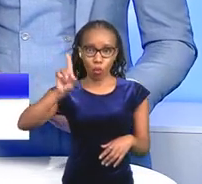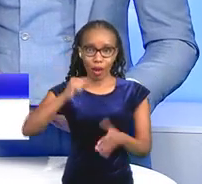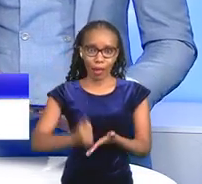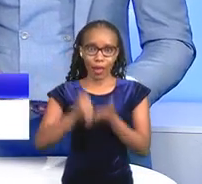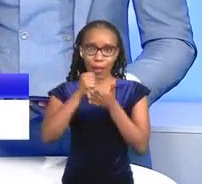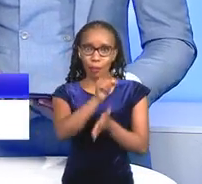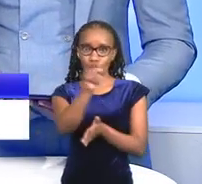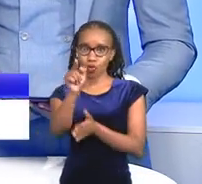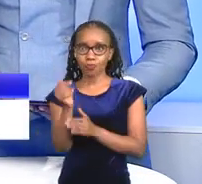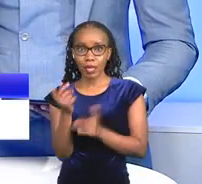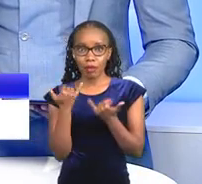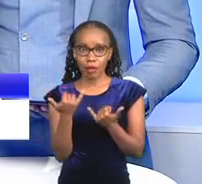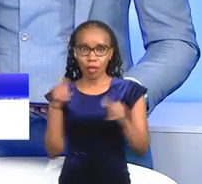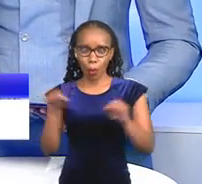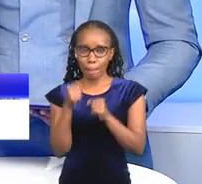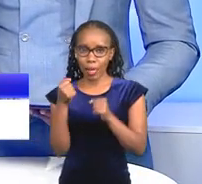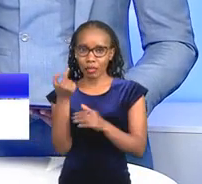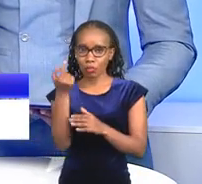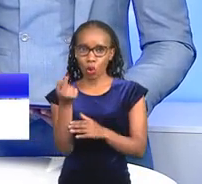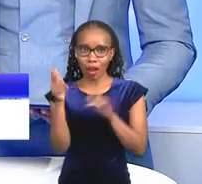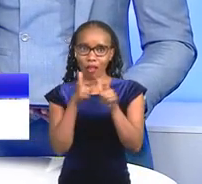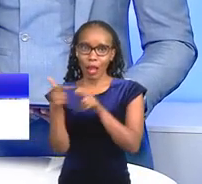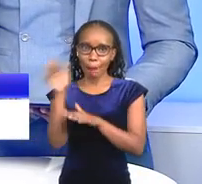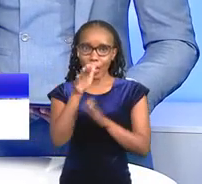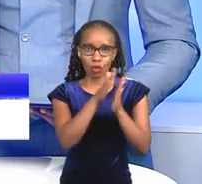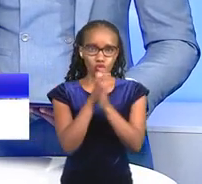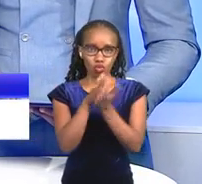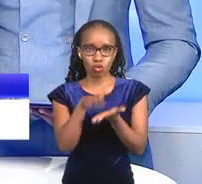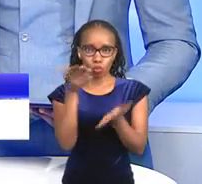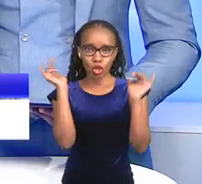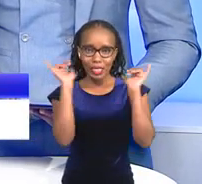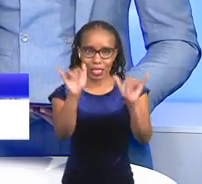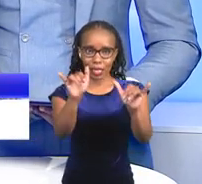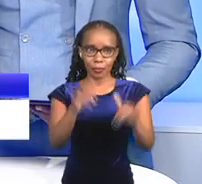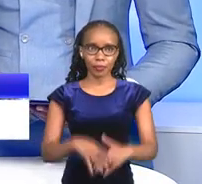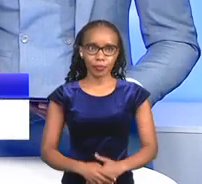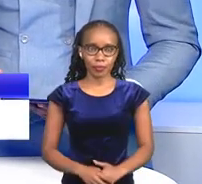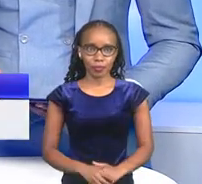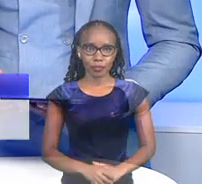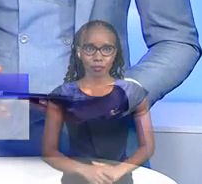you out. But for now, we are taking a short commercial break. We'll be back with more news. Stay tuned.